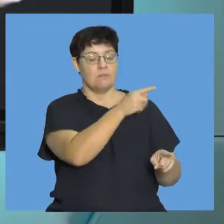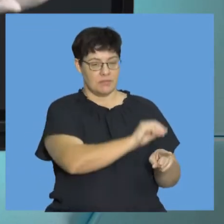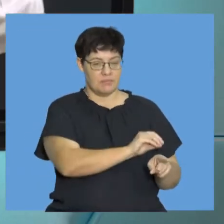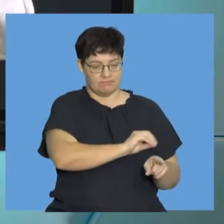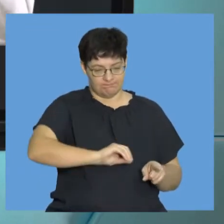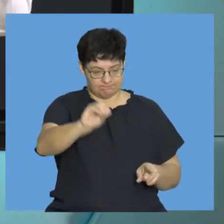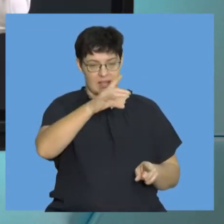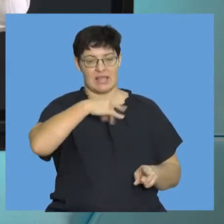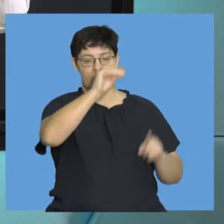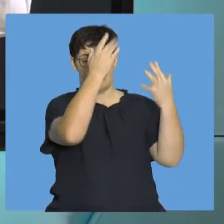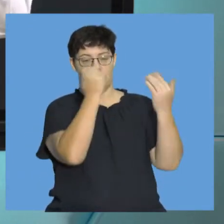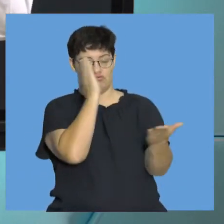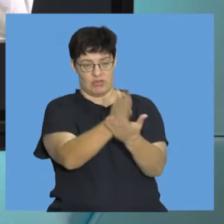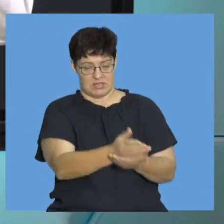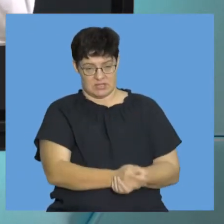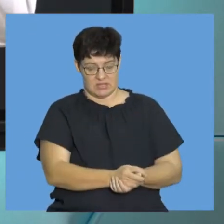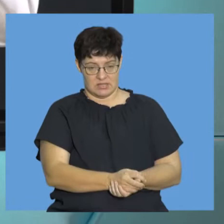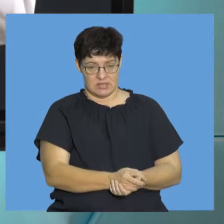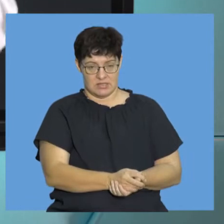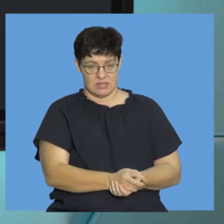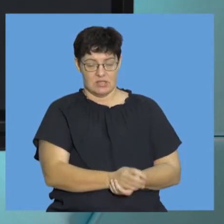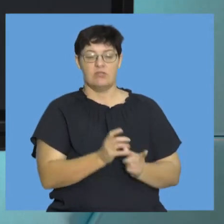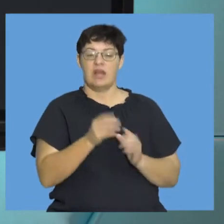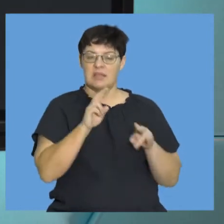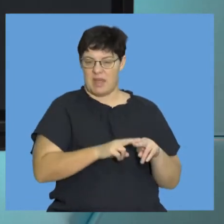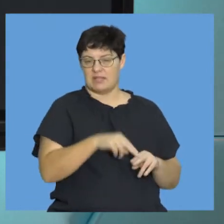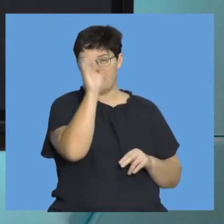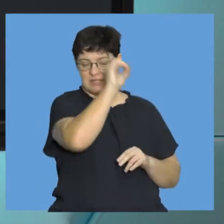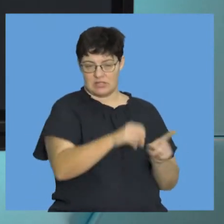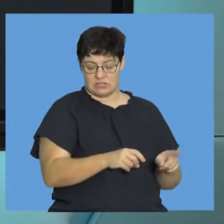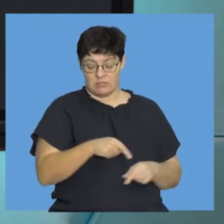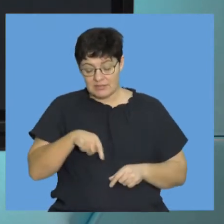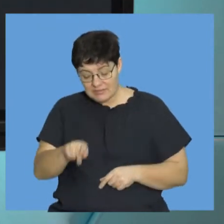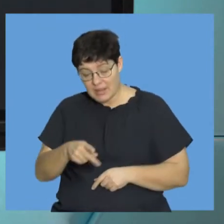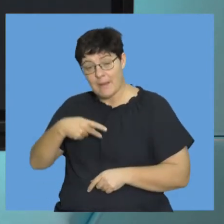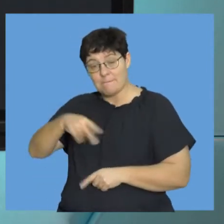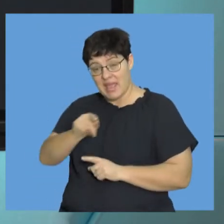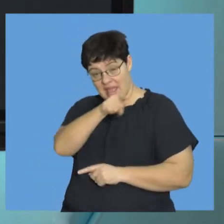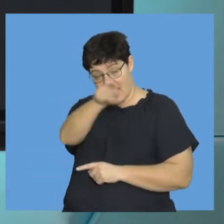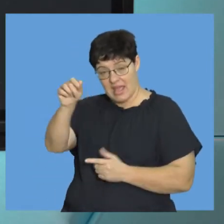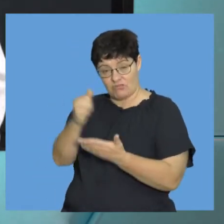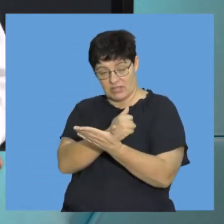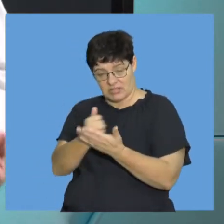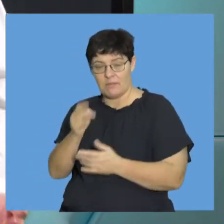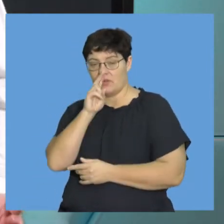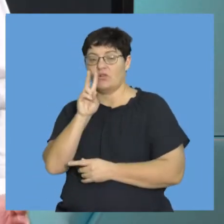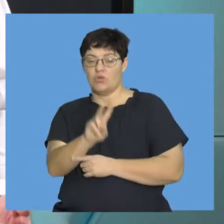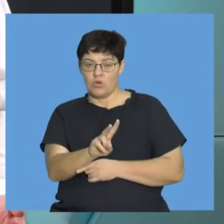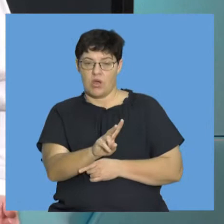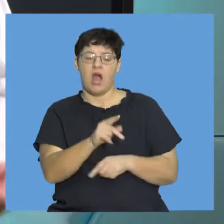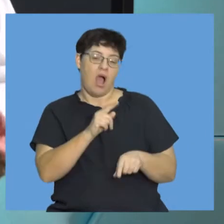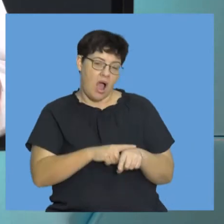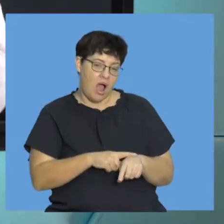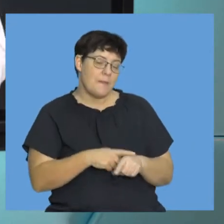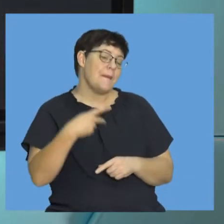budget, the percentage that was purchased for cash. But your payments to your creditors, you now look at the terms of your